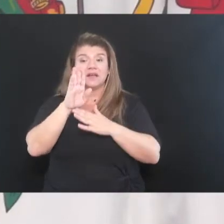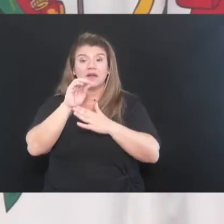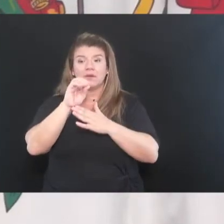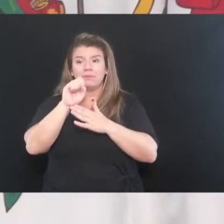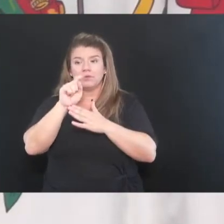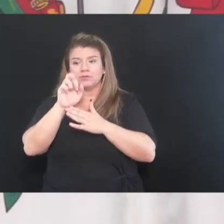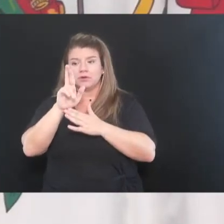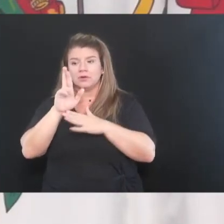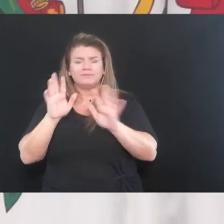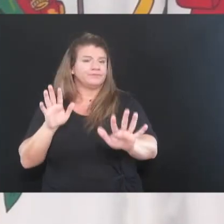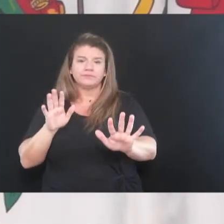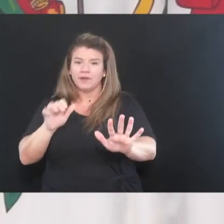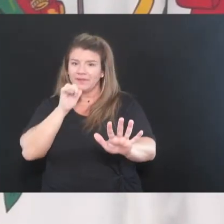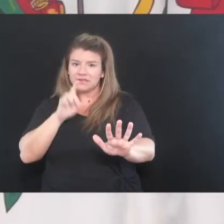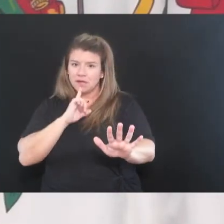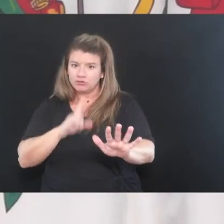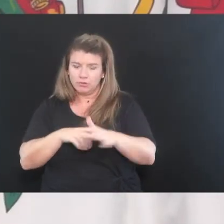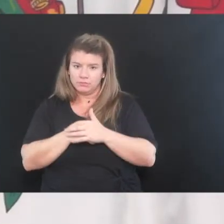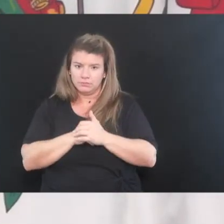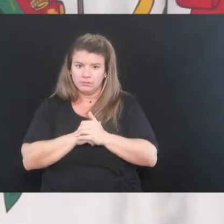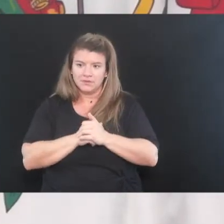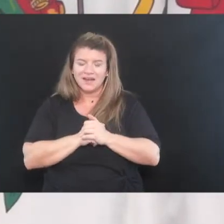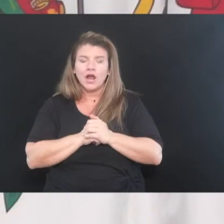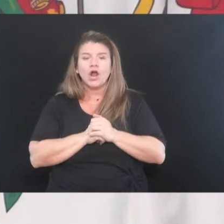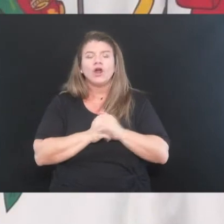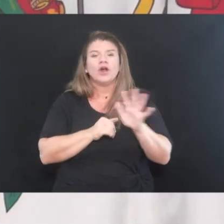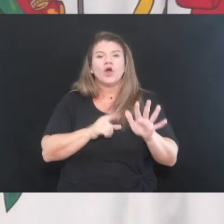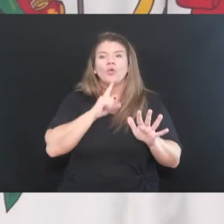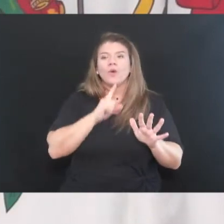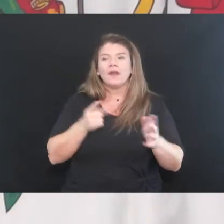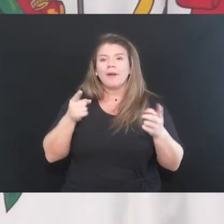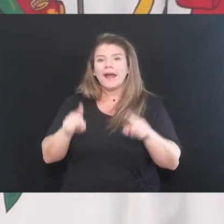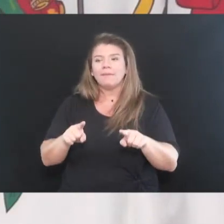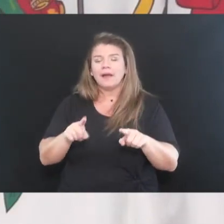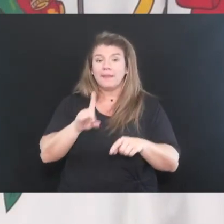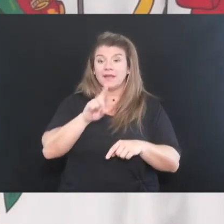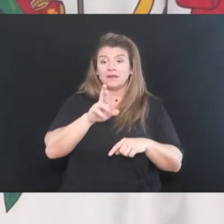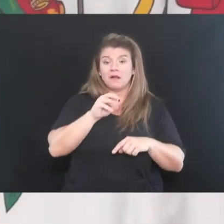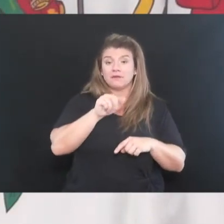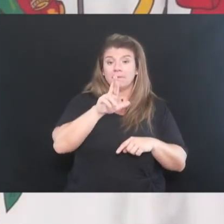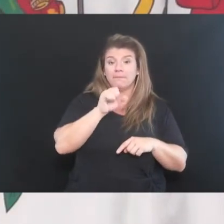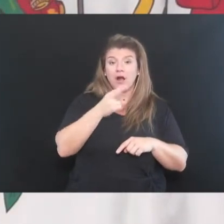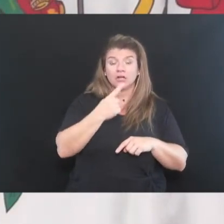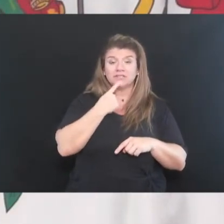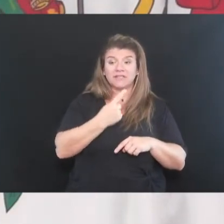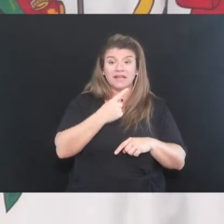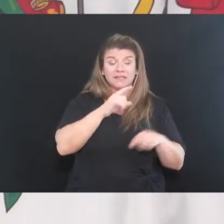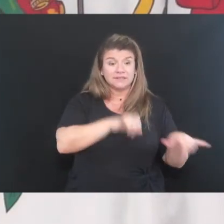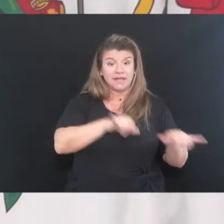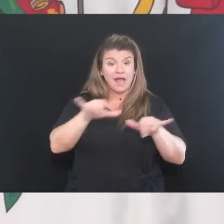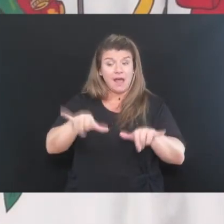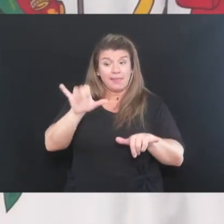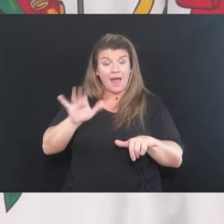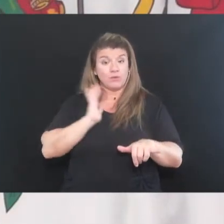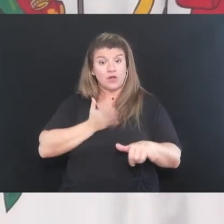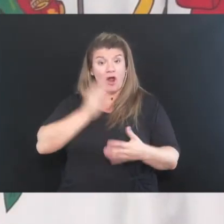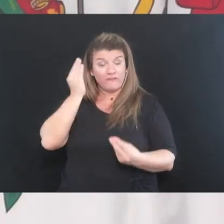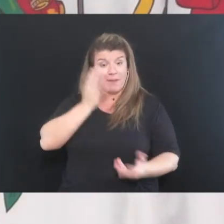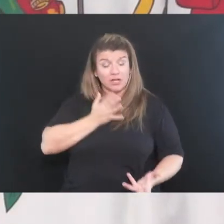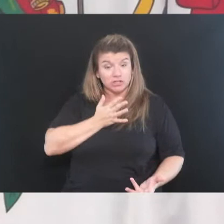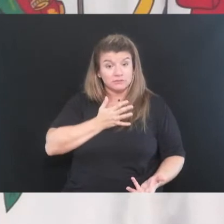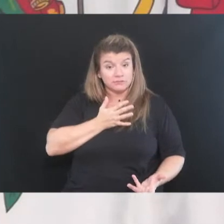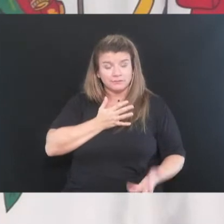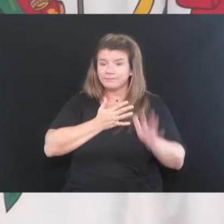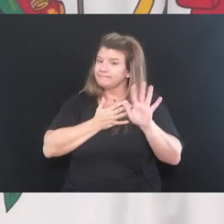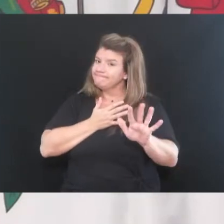really not true. You know, really what happened, and then Dr. Marsh, you know, kind of followed suit with the same thing because that's the information we had.